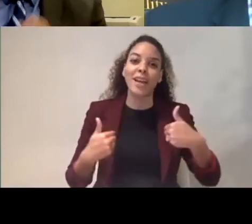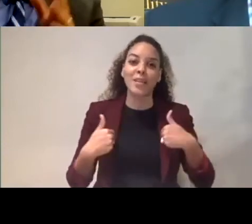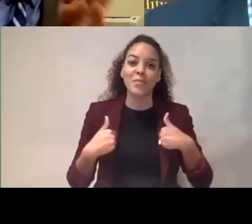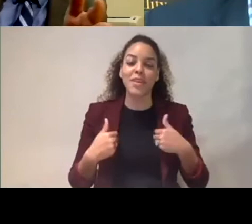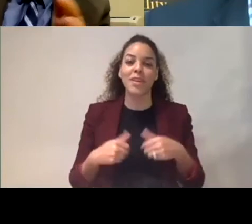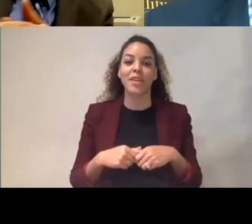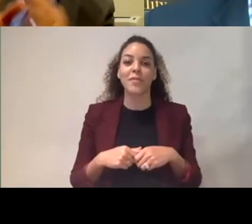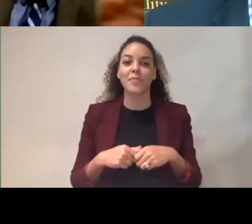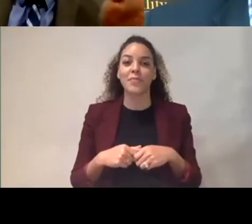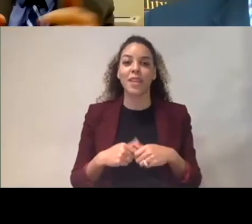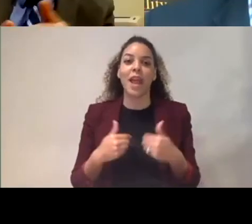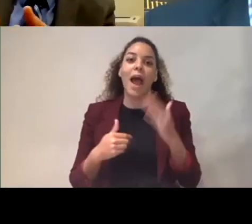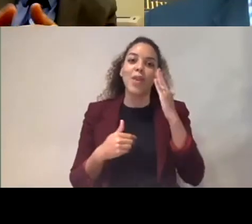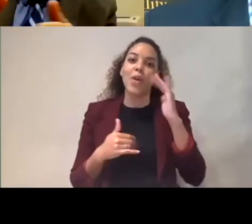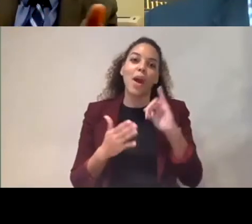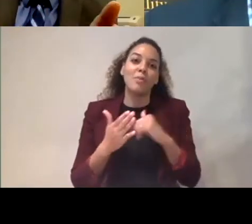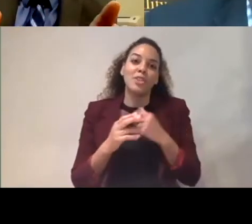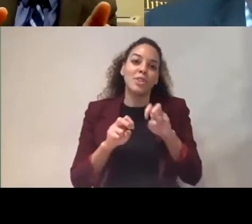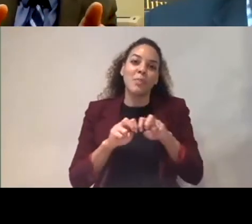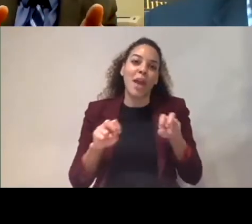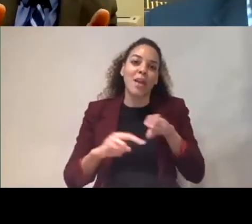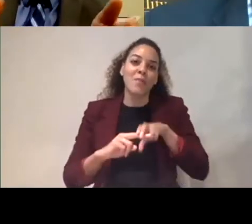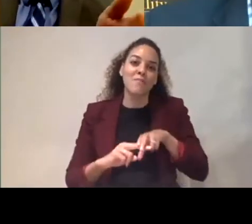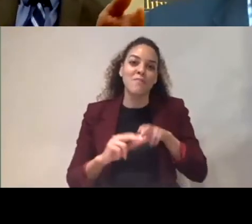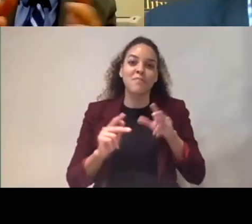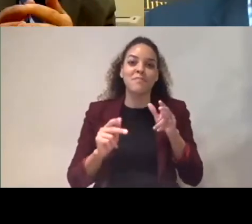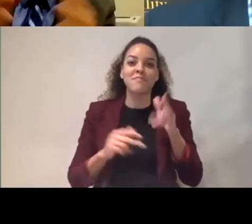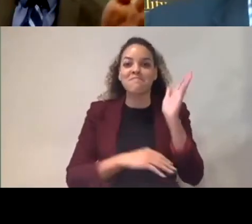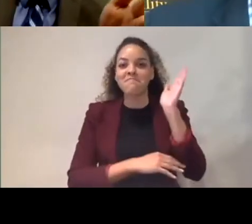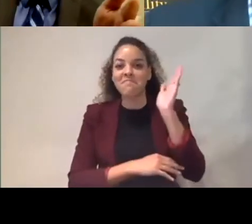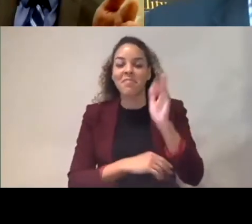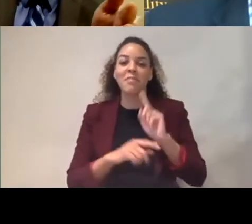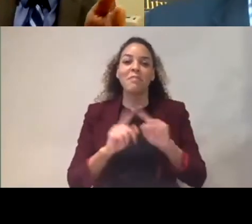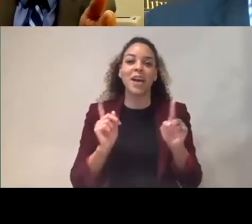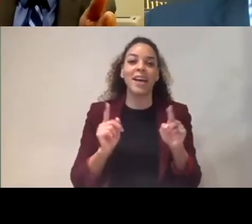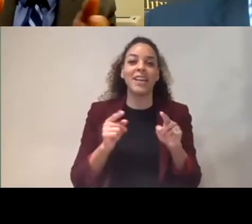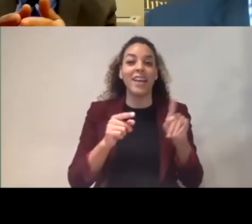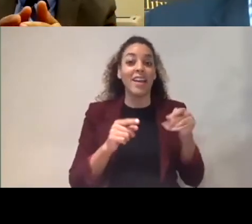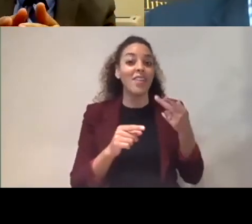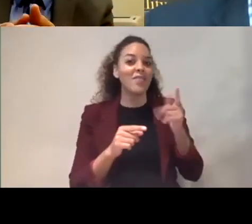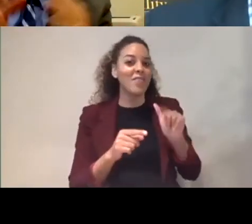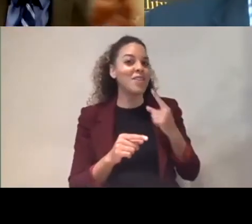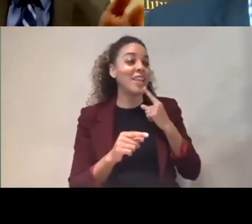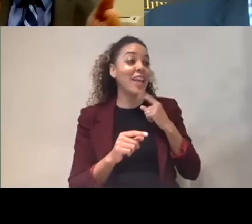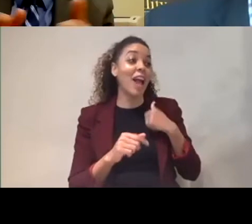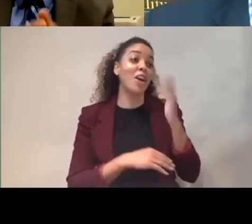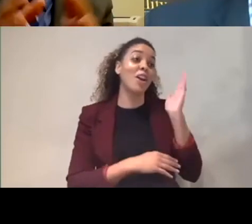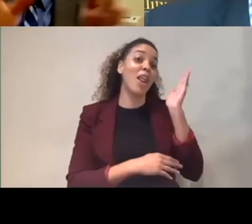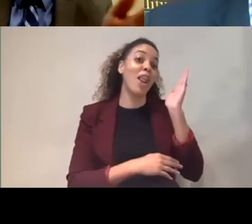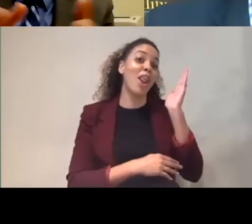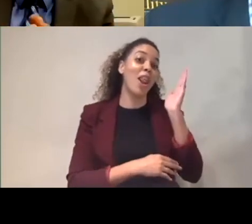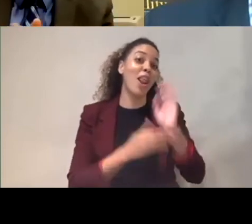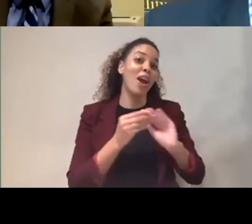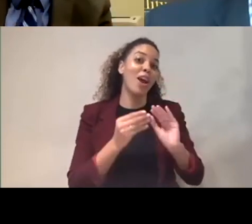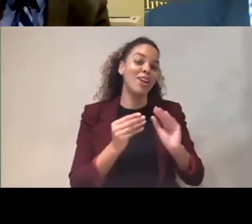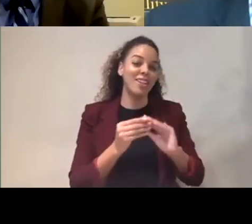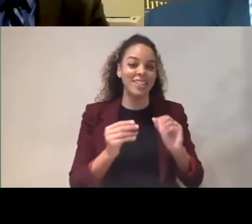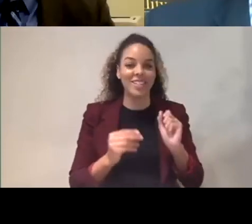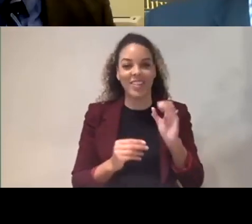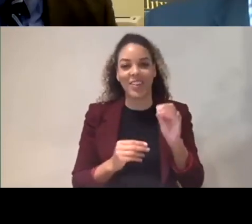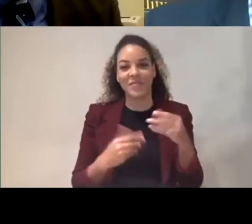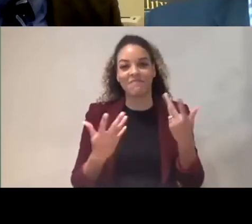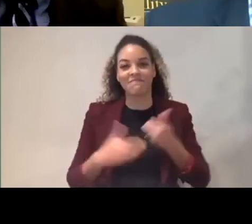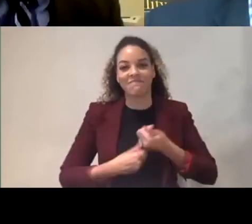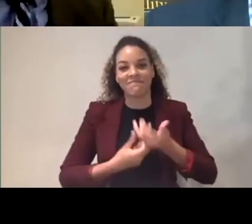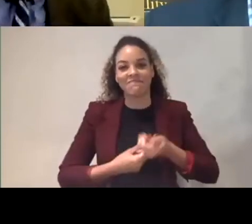know I'm just a panelist, but Phil did say I could speak for a little bit extra to get this out. And I wanted everyone to hear all these things. Well,